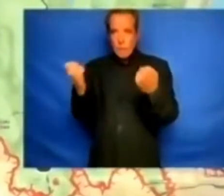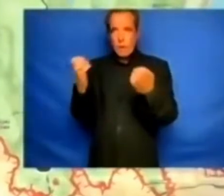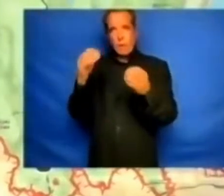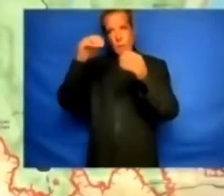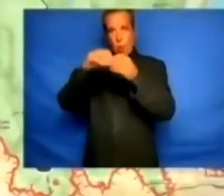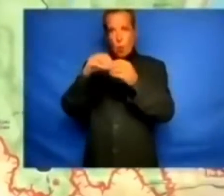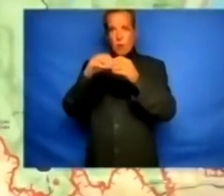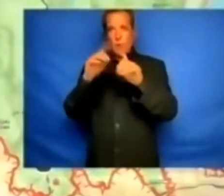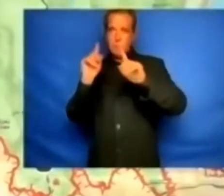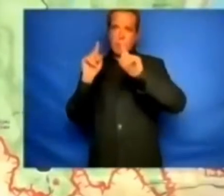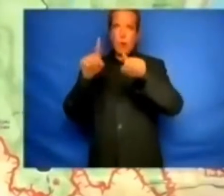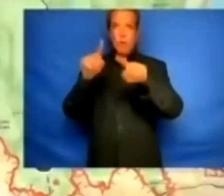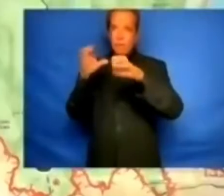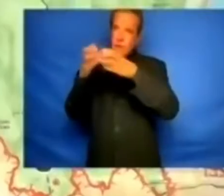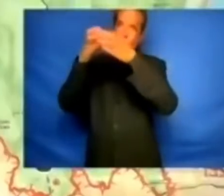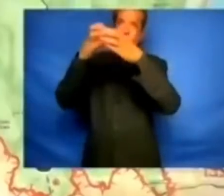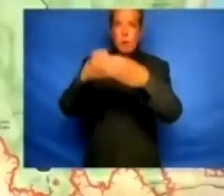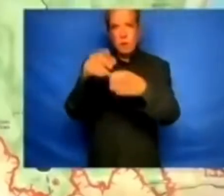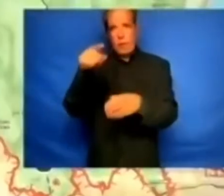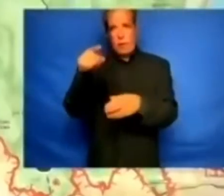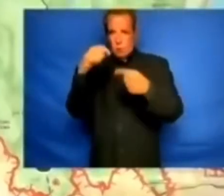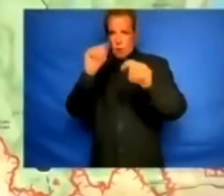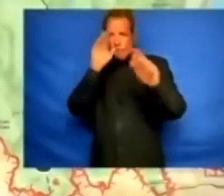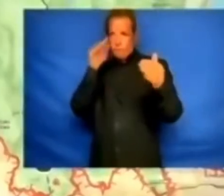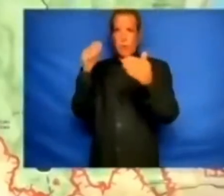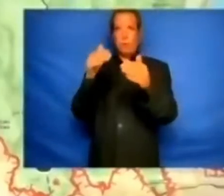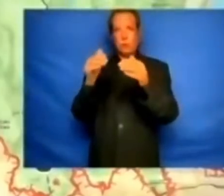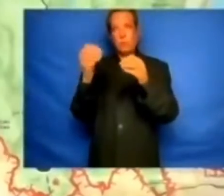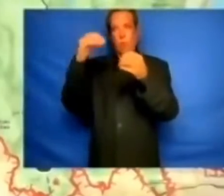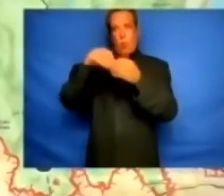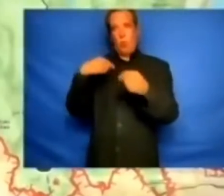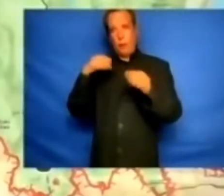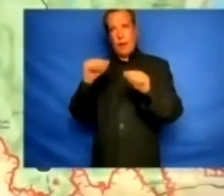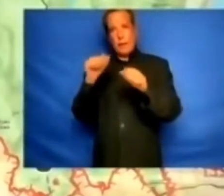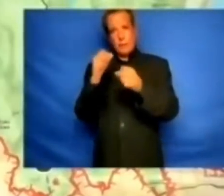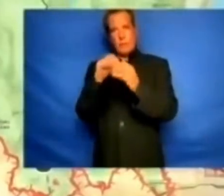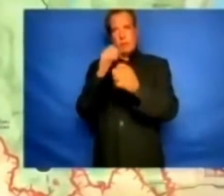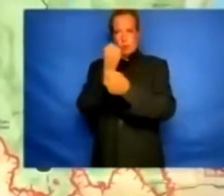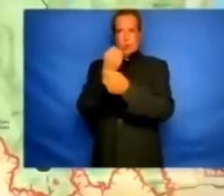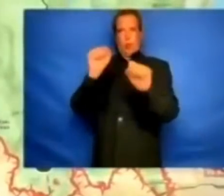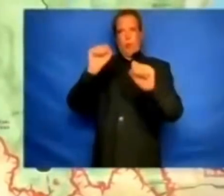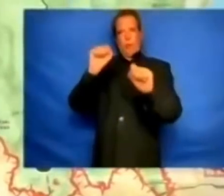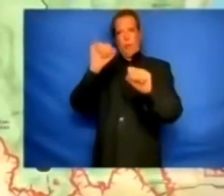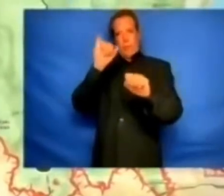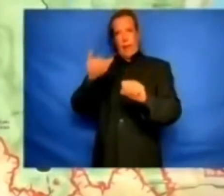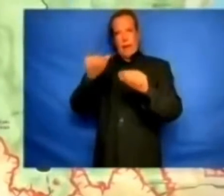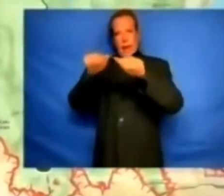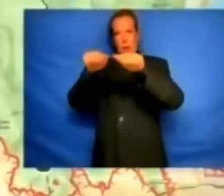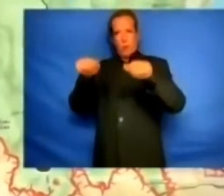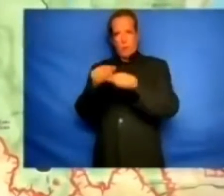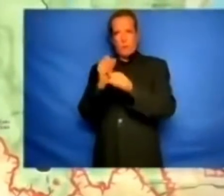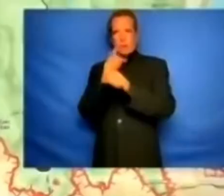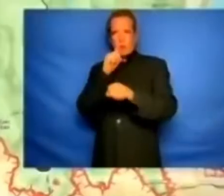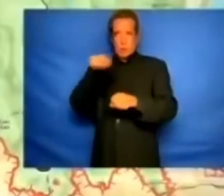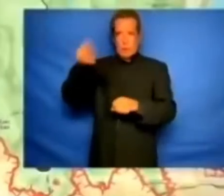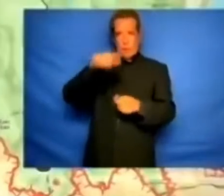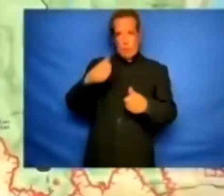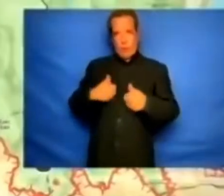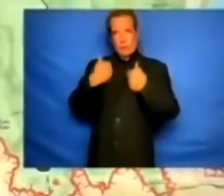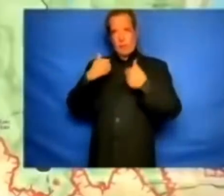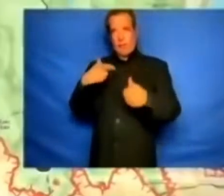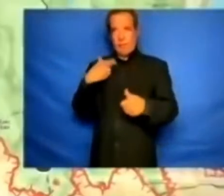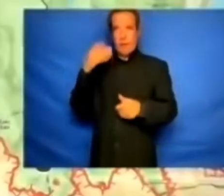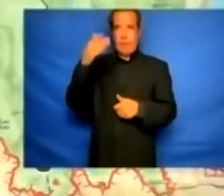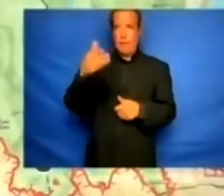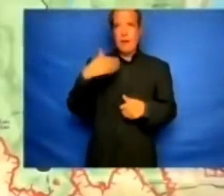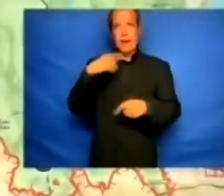areas, and we're doing everything we can to secure that area and make sure that those residents can get back in. I just don't want to put a number out